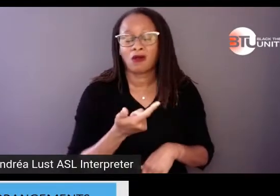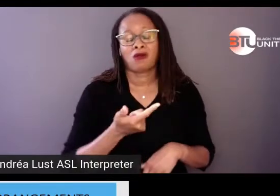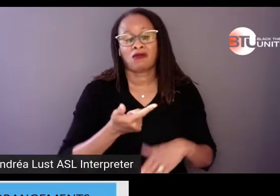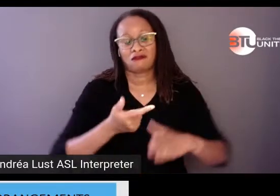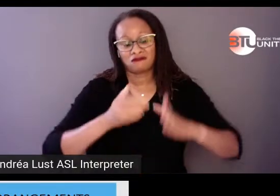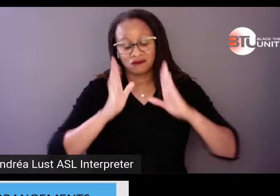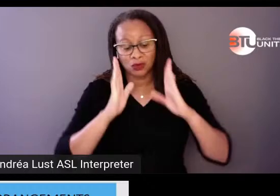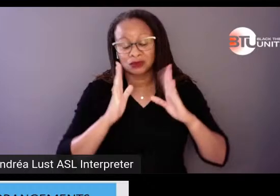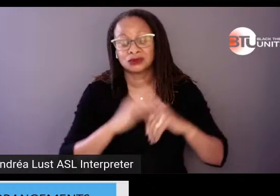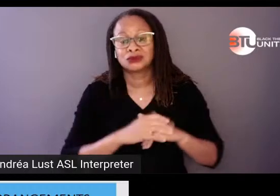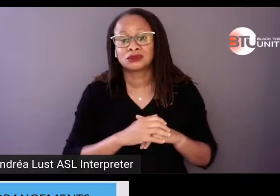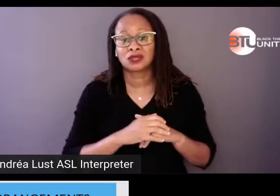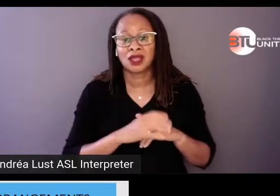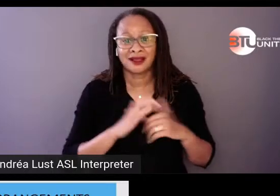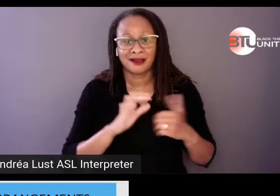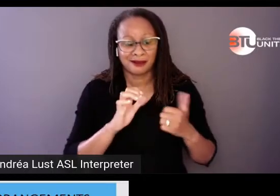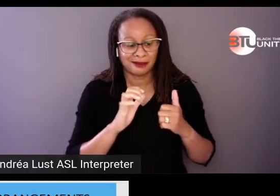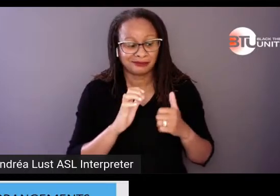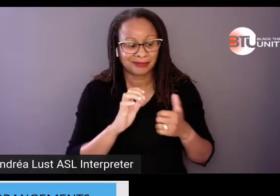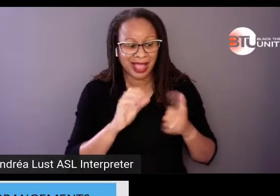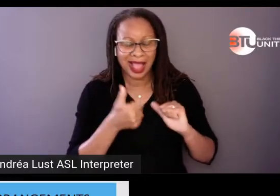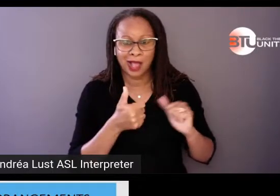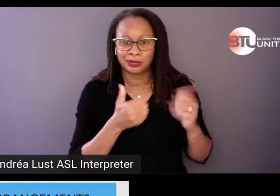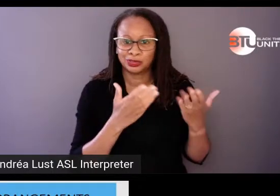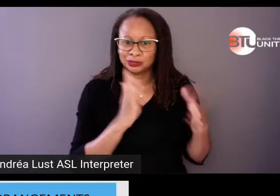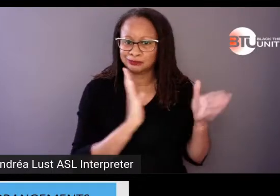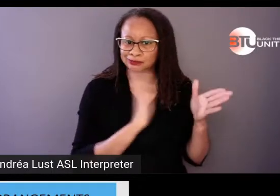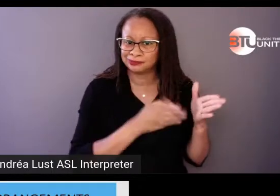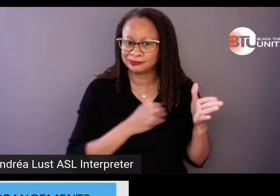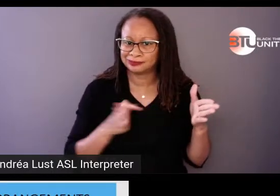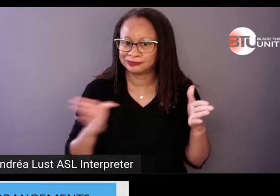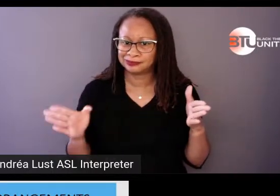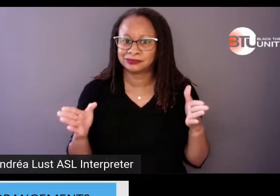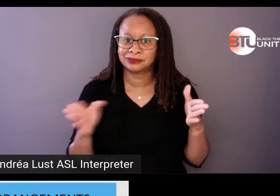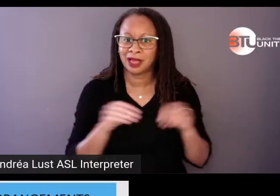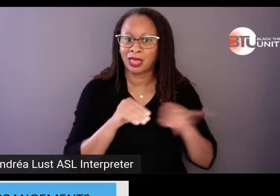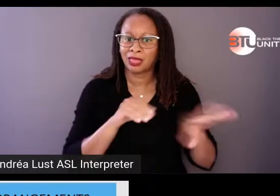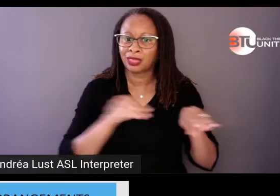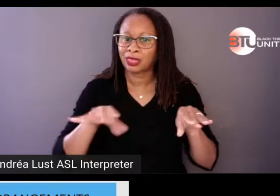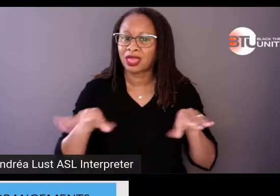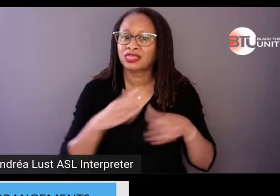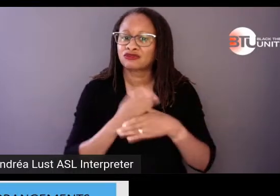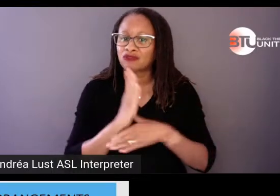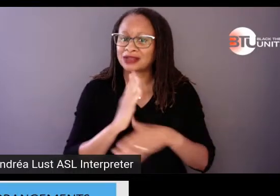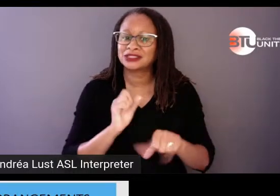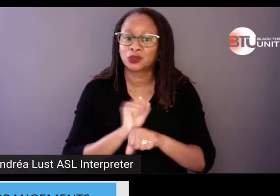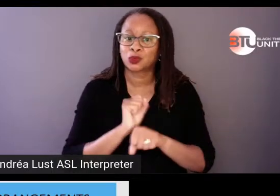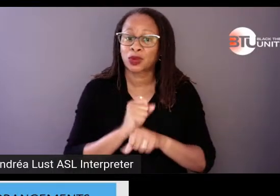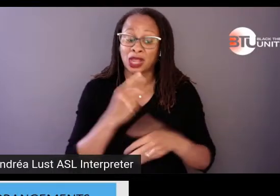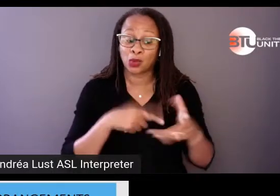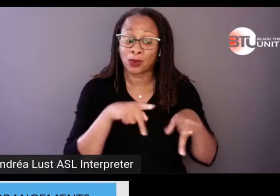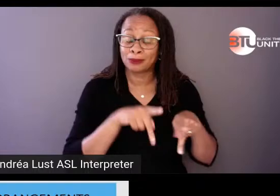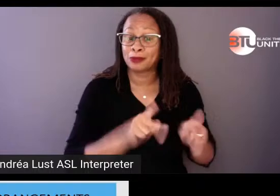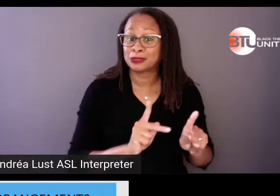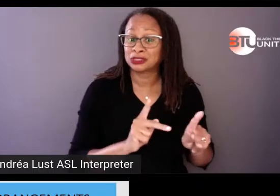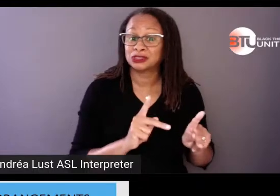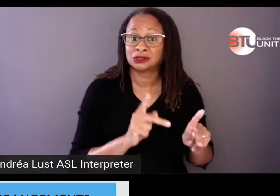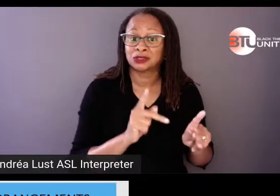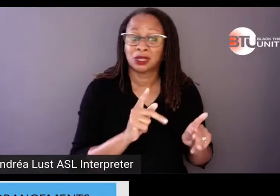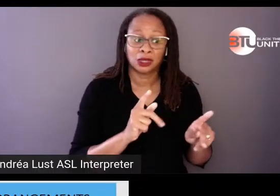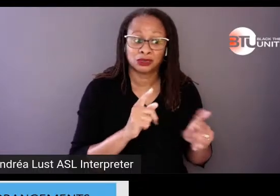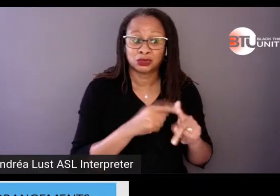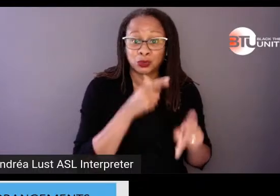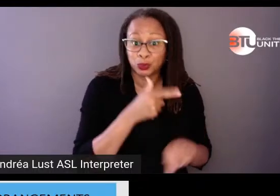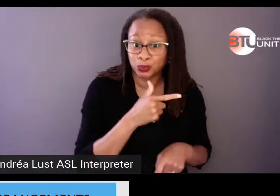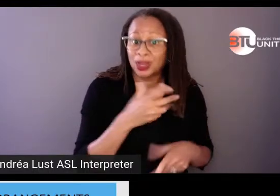to slice those rights in the work and what permissions to give to whom and for how long and